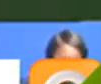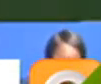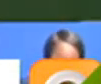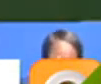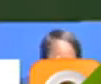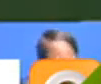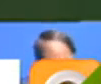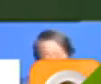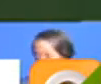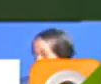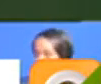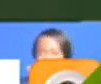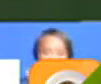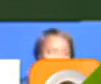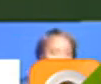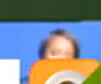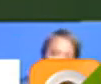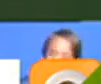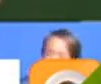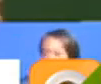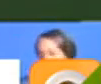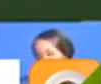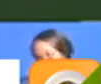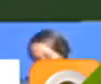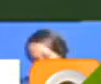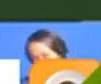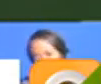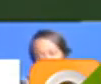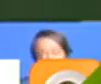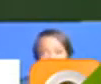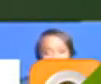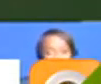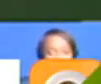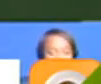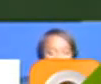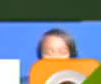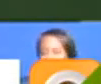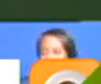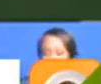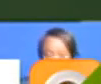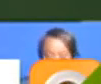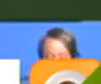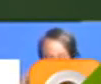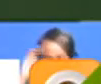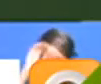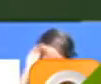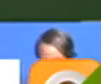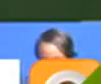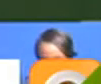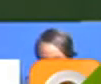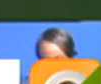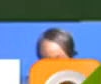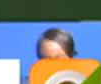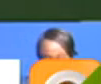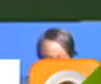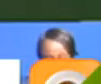engage in those and make sure that we, because we are Democrats and we believe in the rule of law. So